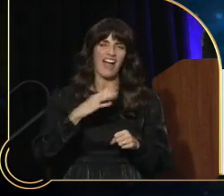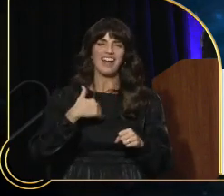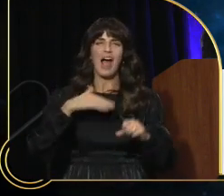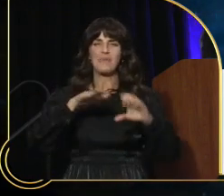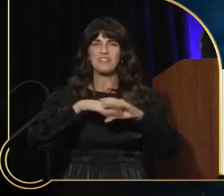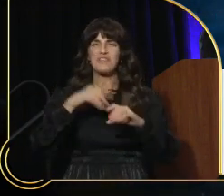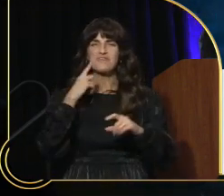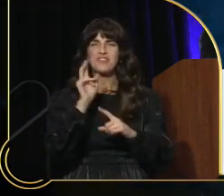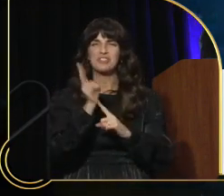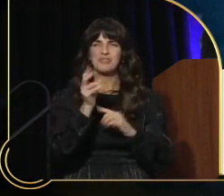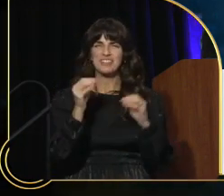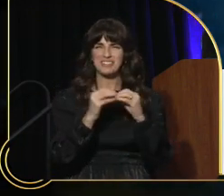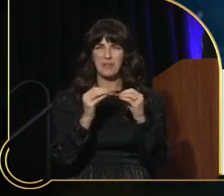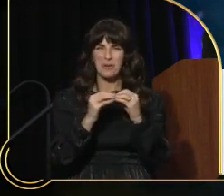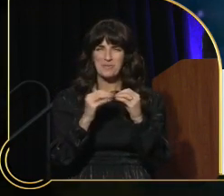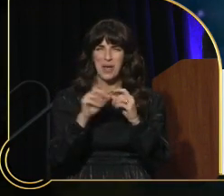more.